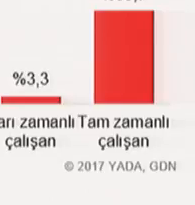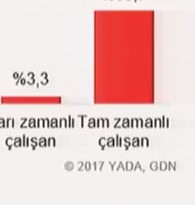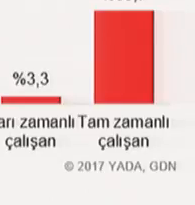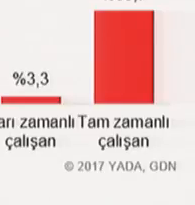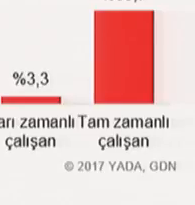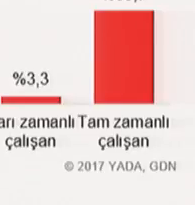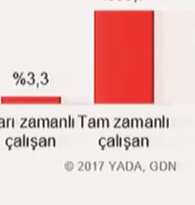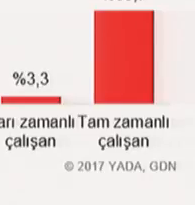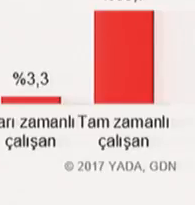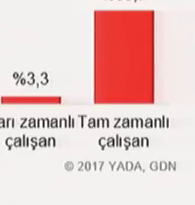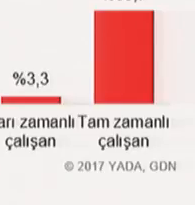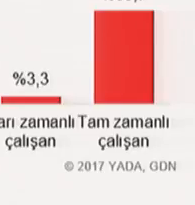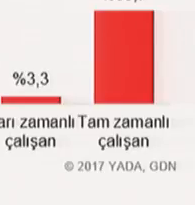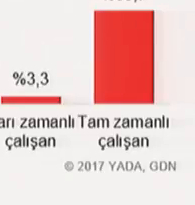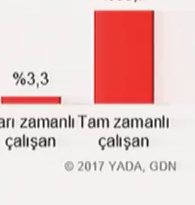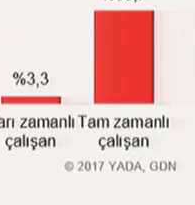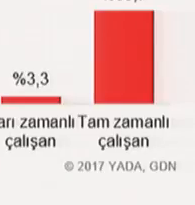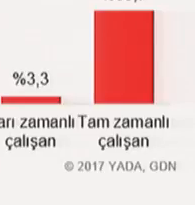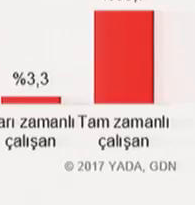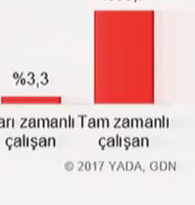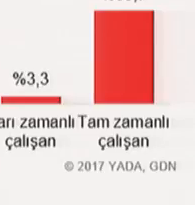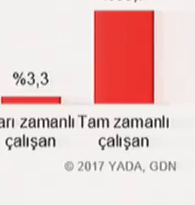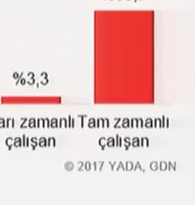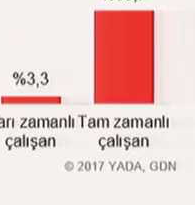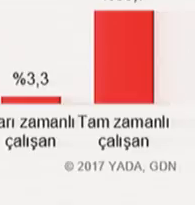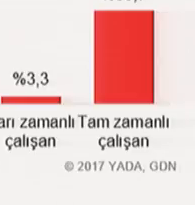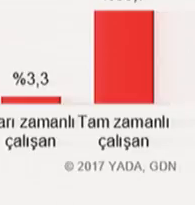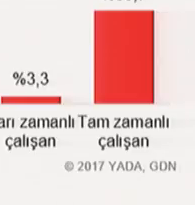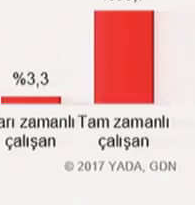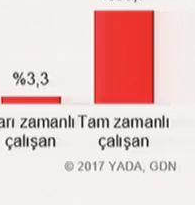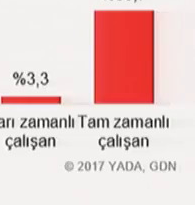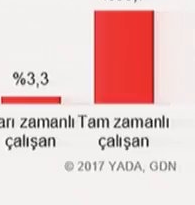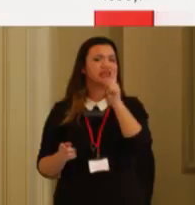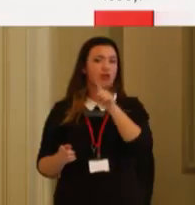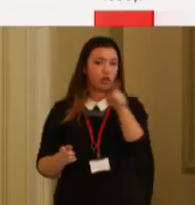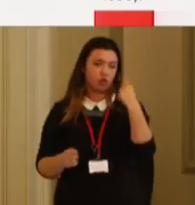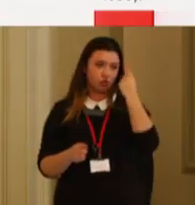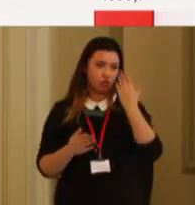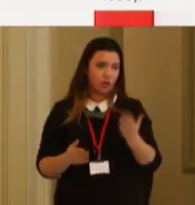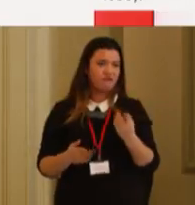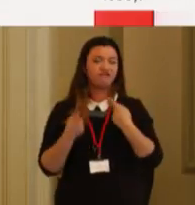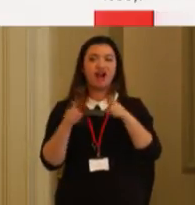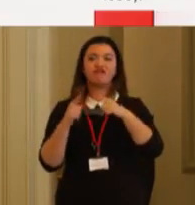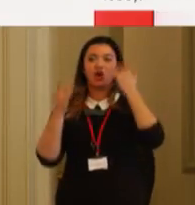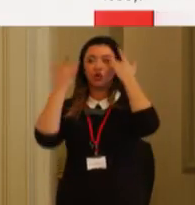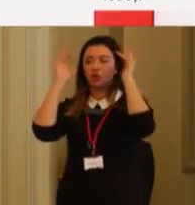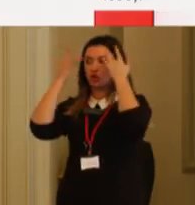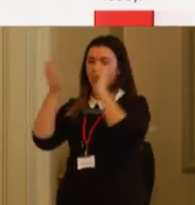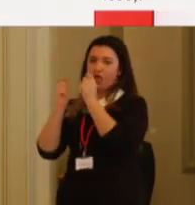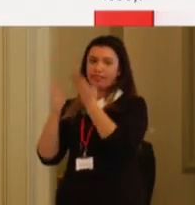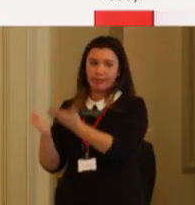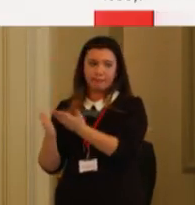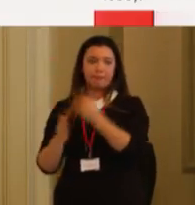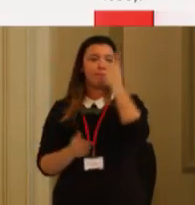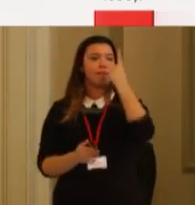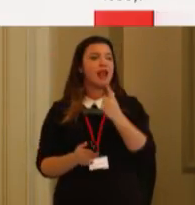to make sure that it's a proper sample representing the country and sort of structured in a way to represent the country as